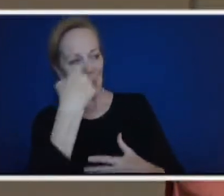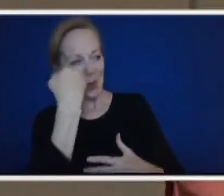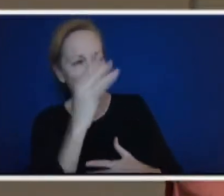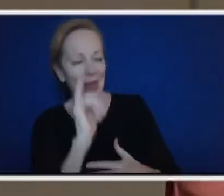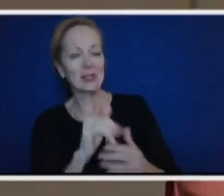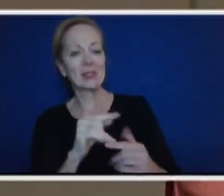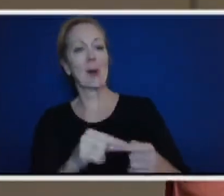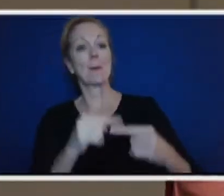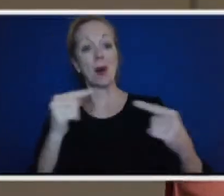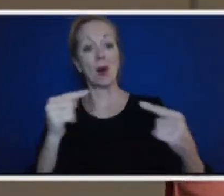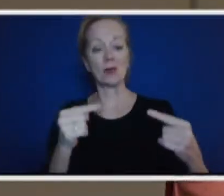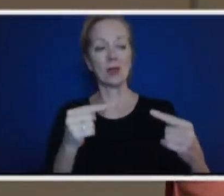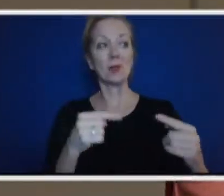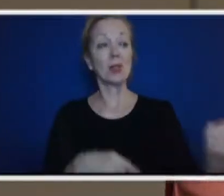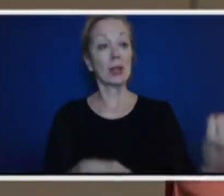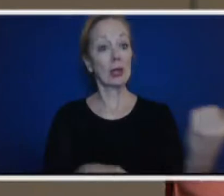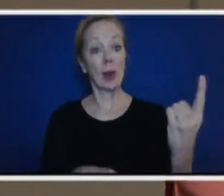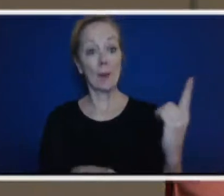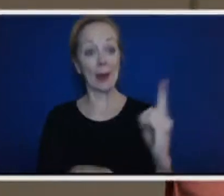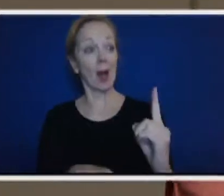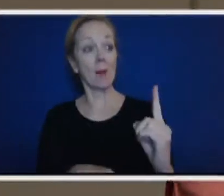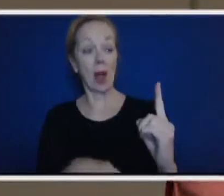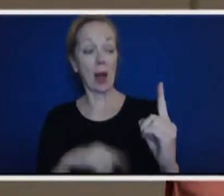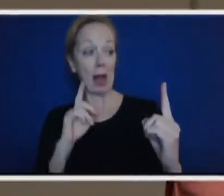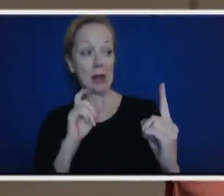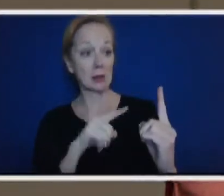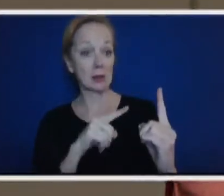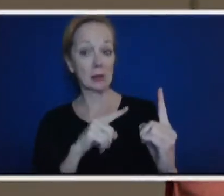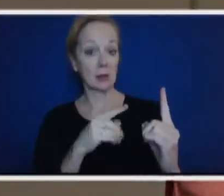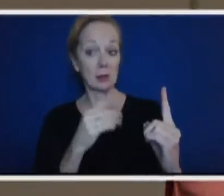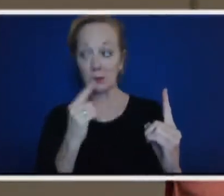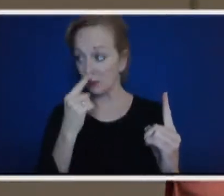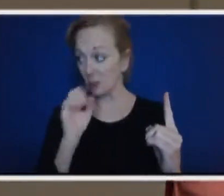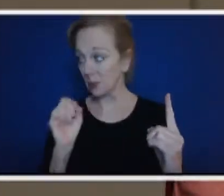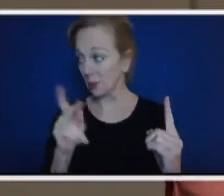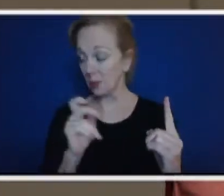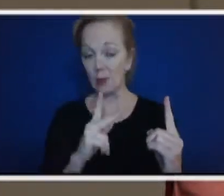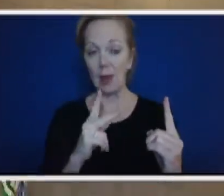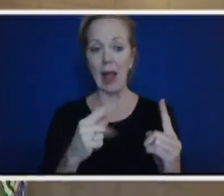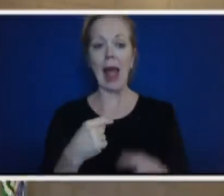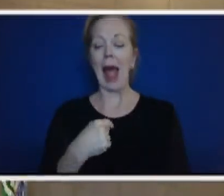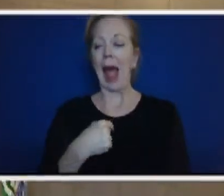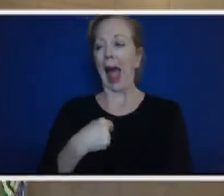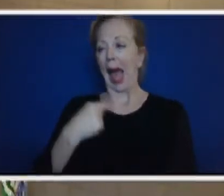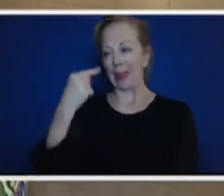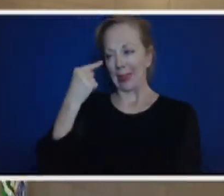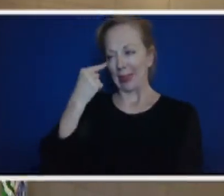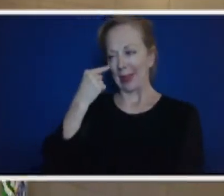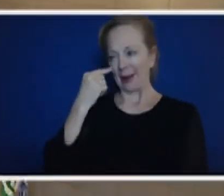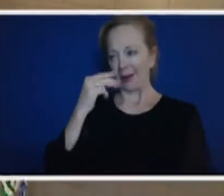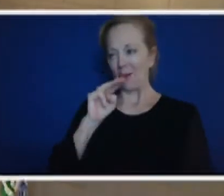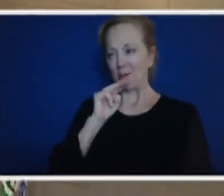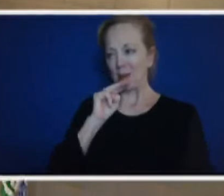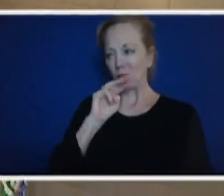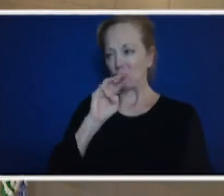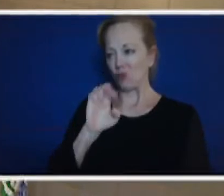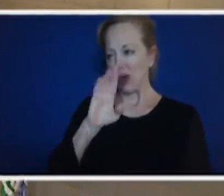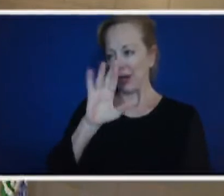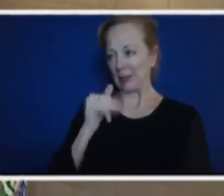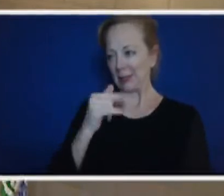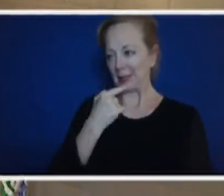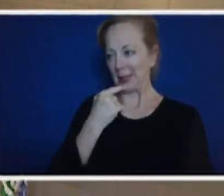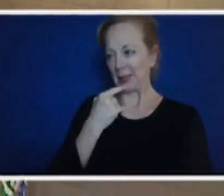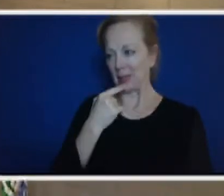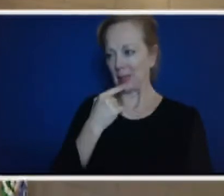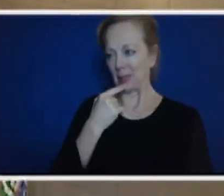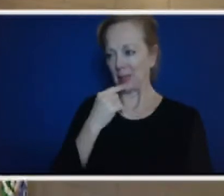up and I can ask a question if that's okay. I think what Ms. Rainey was saying, because she went on record to state it, that